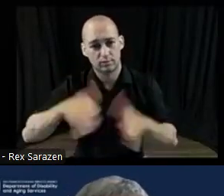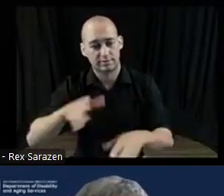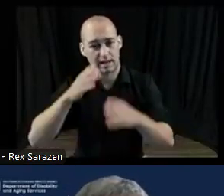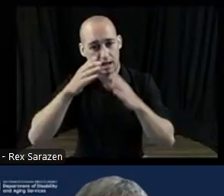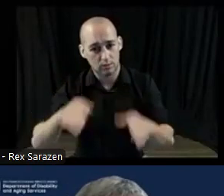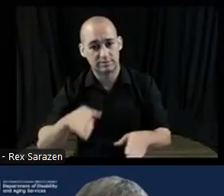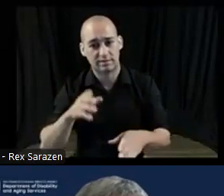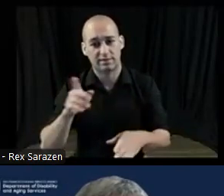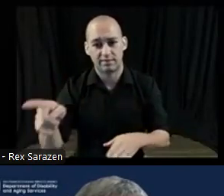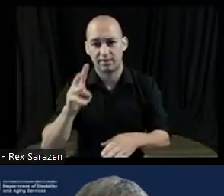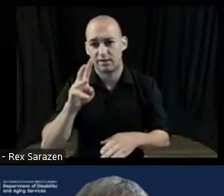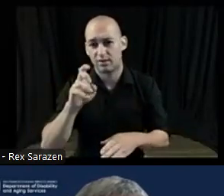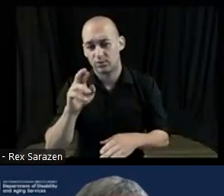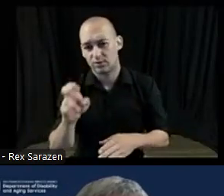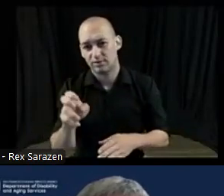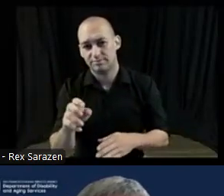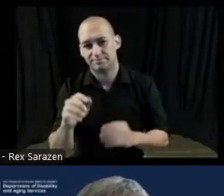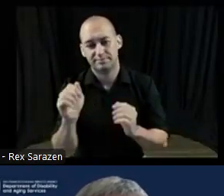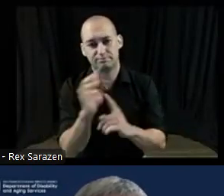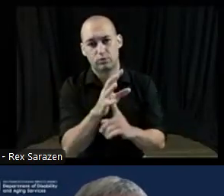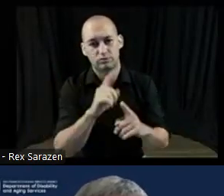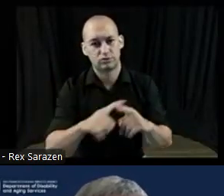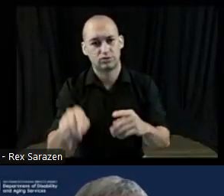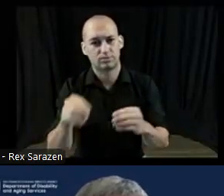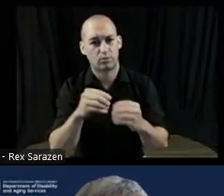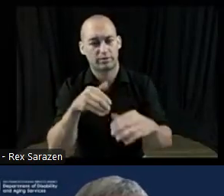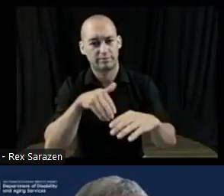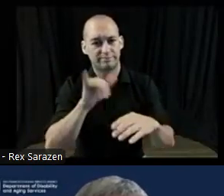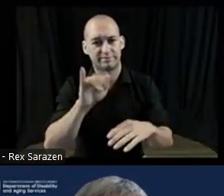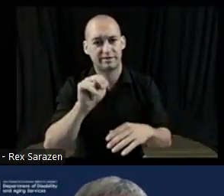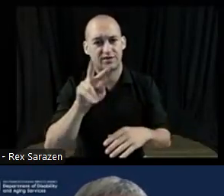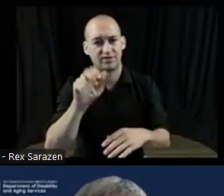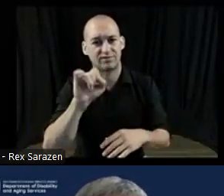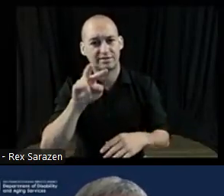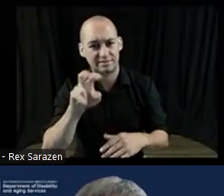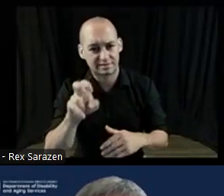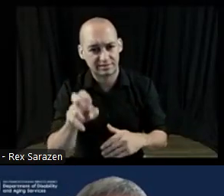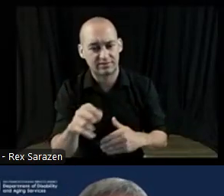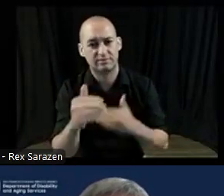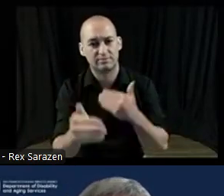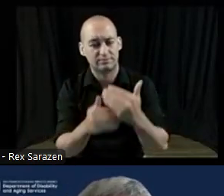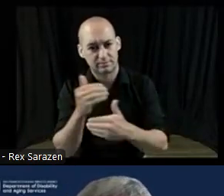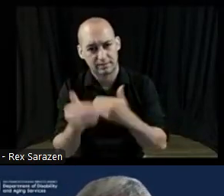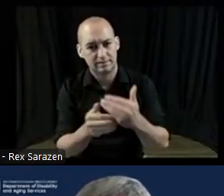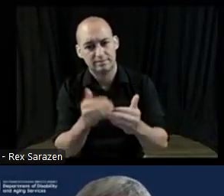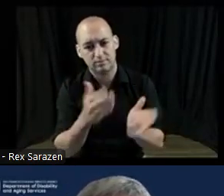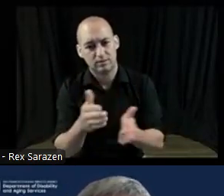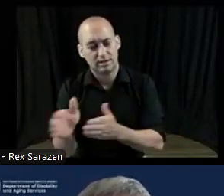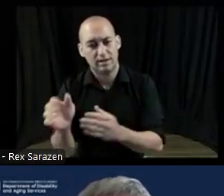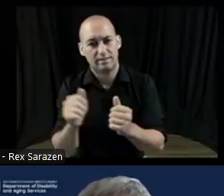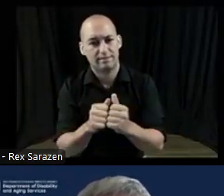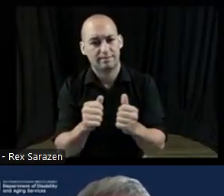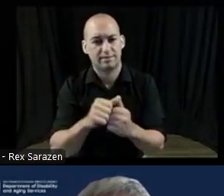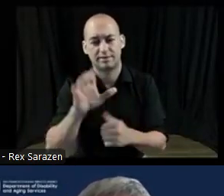more invasive proceedings such as conservatorship. It really was the lack of advanced planning and the access to it, and also the myths